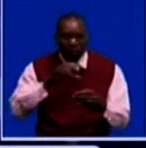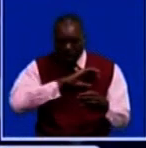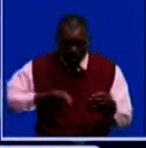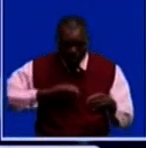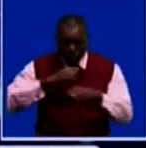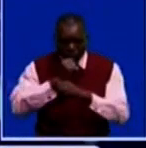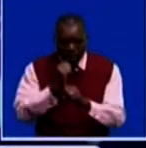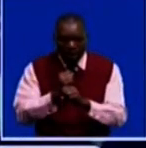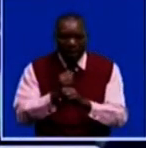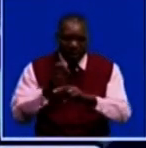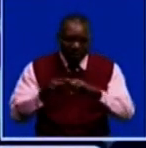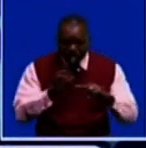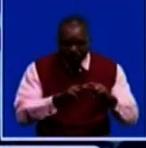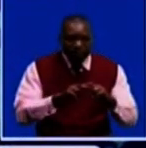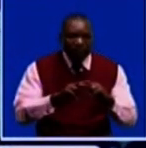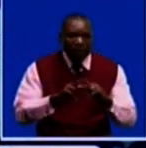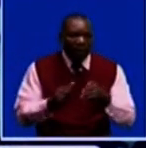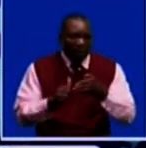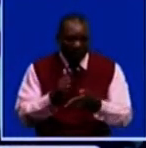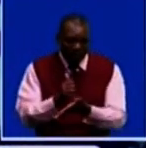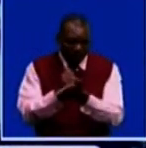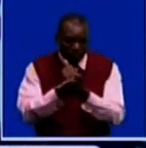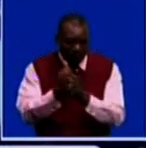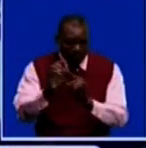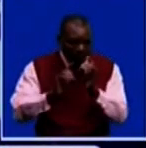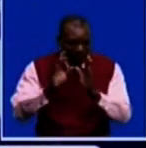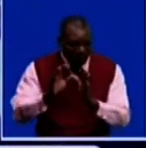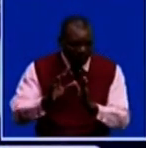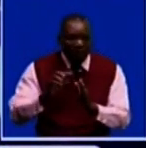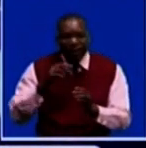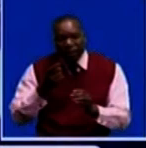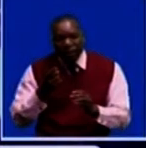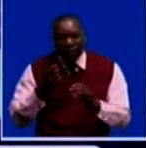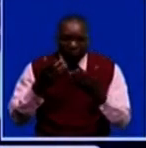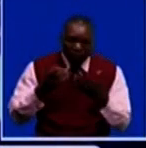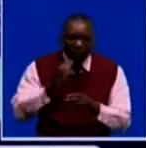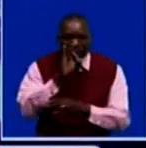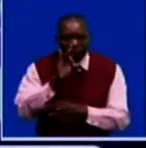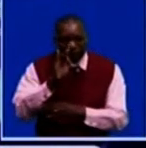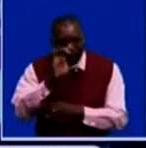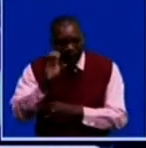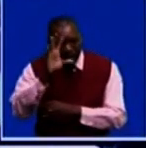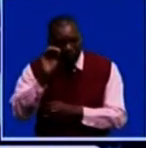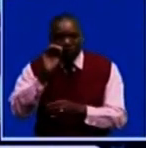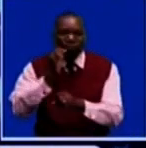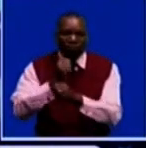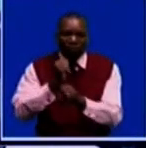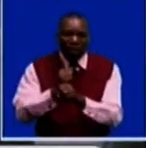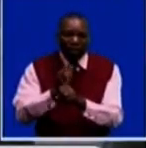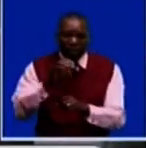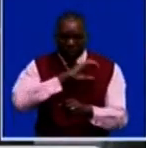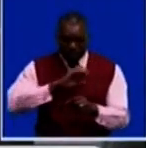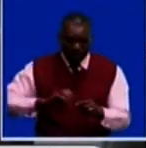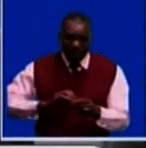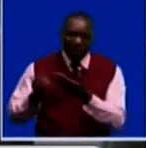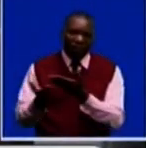Lusaka, and Company Assistant Director Lili Mwape said NISCO Foundation has created about 850 jobs.